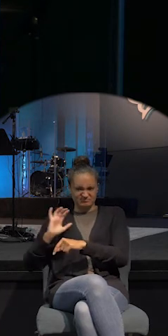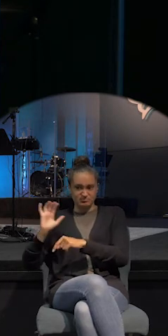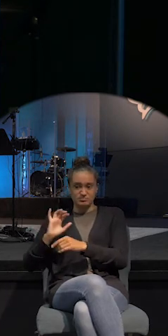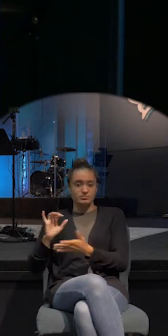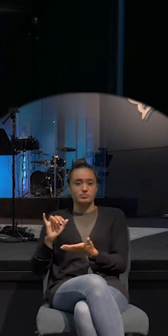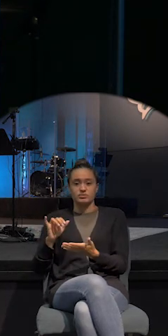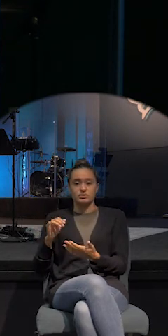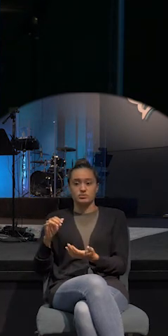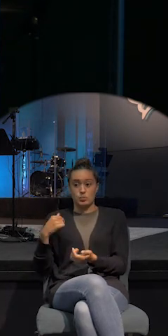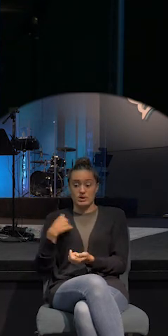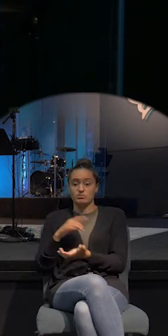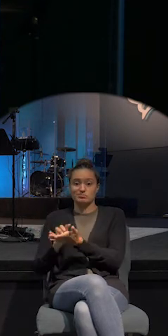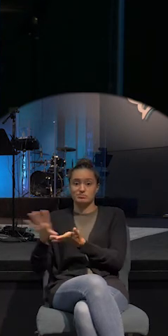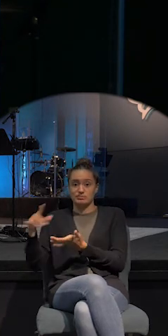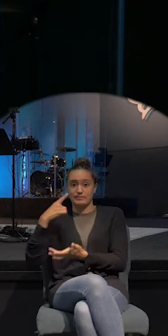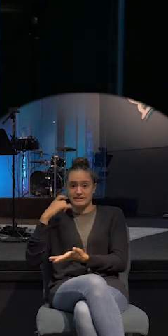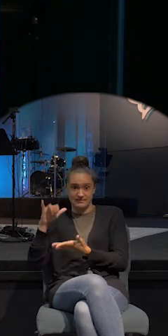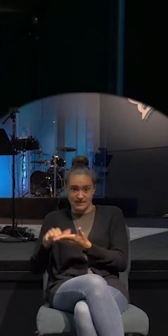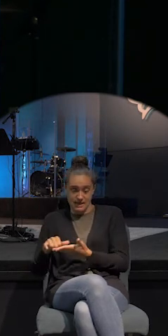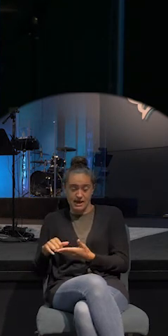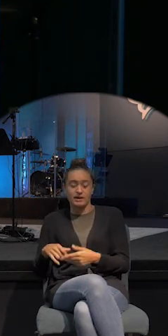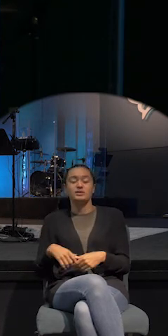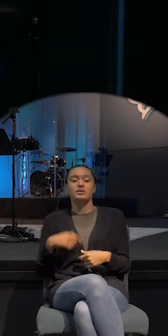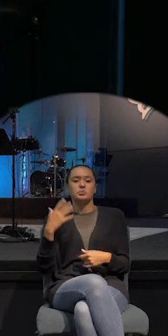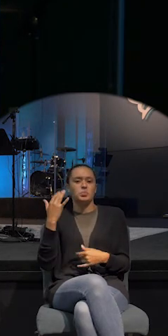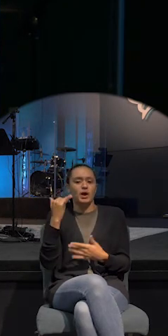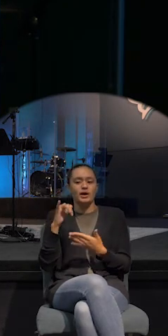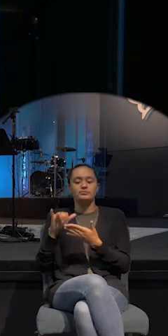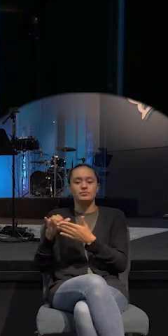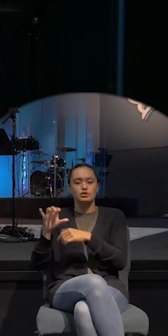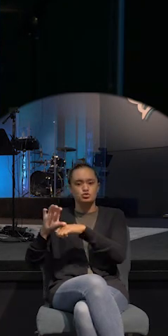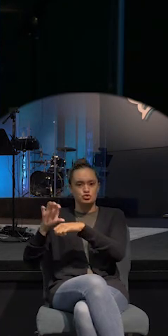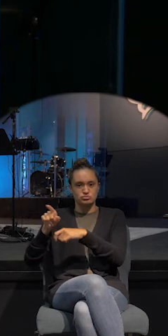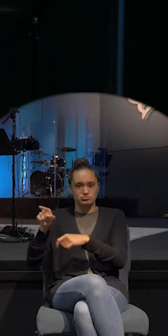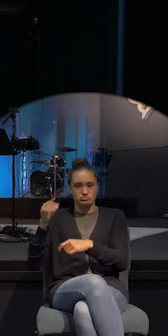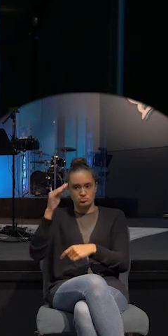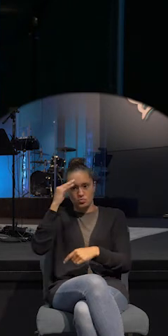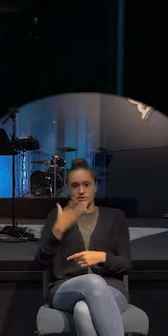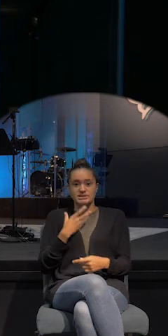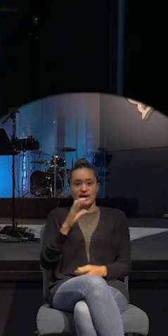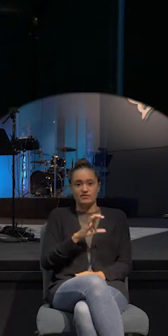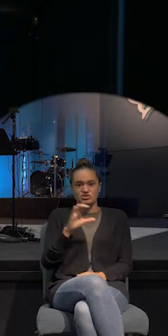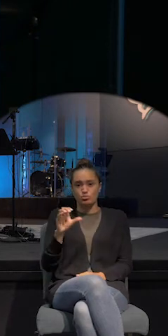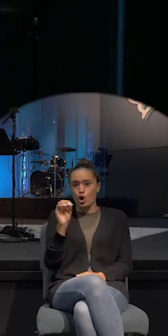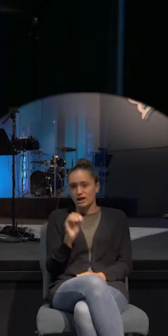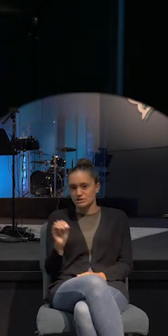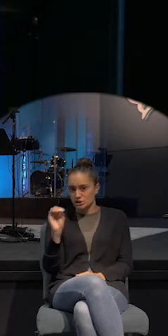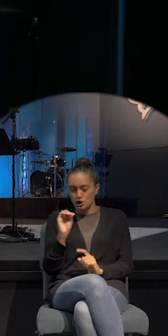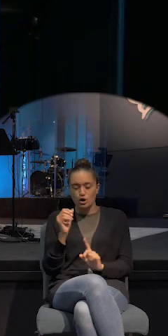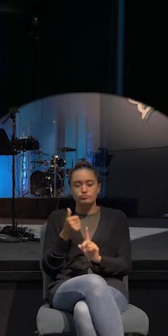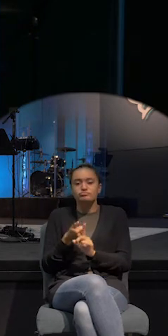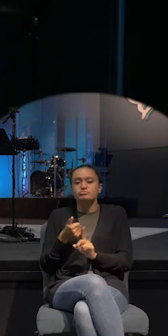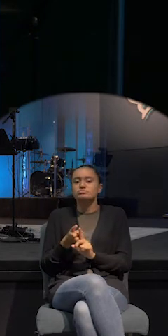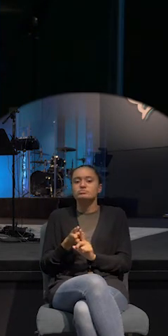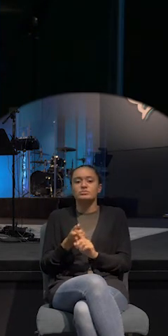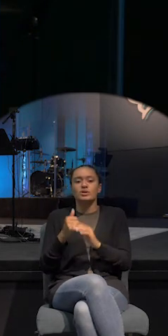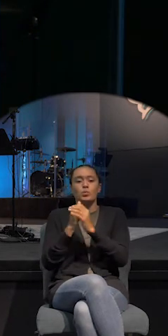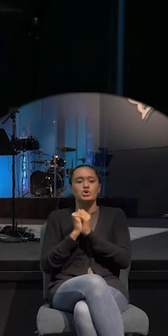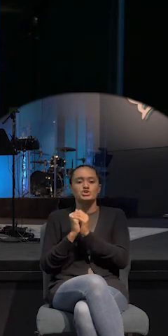that's what got us kicked out. Because they said that Calvary Chapel, Ontario, is